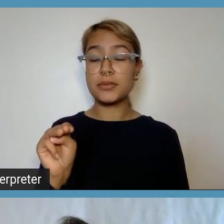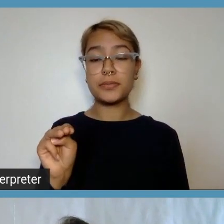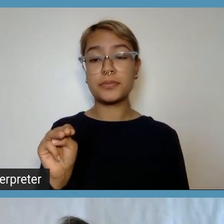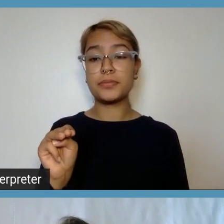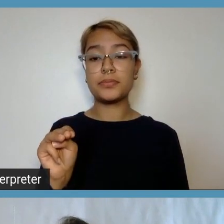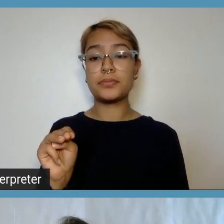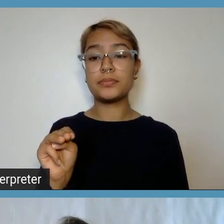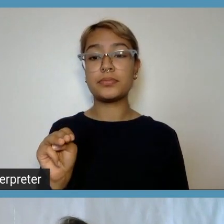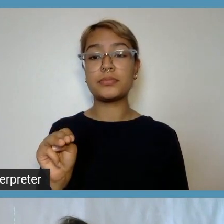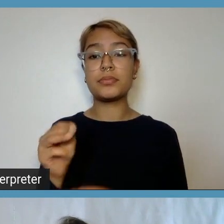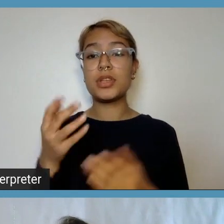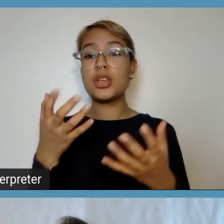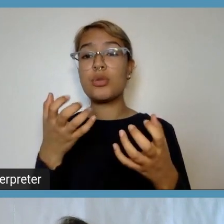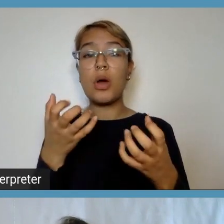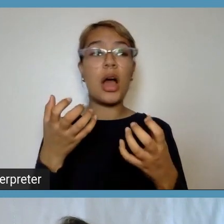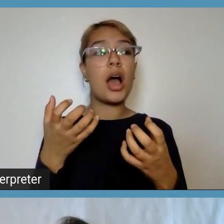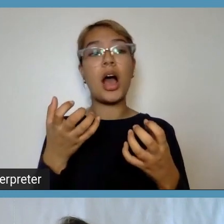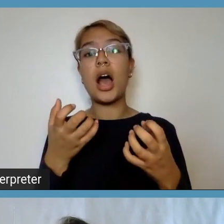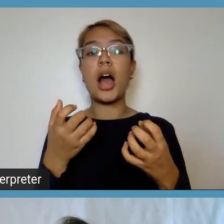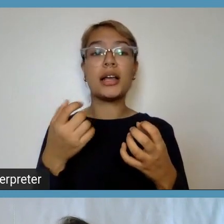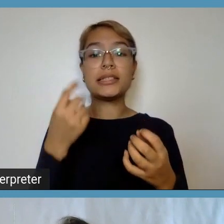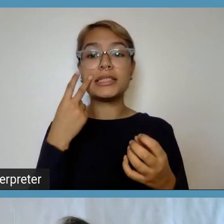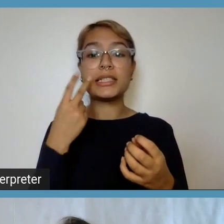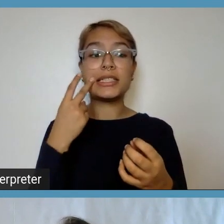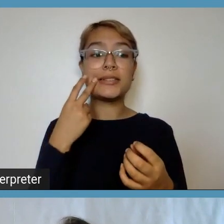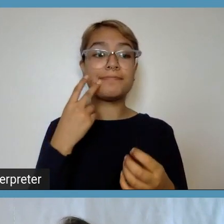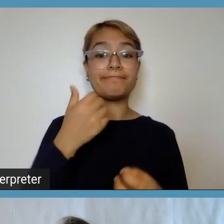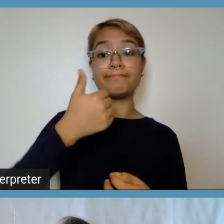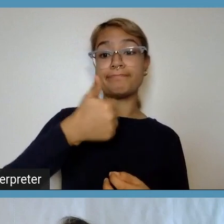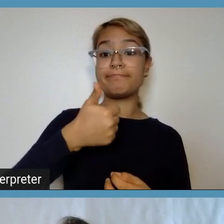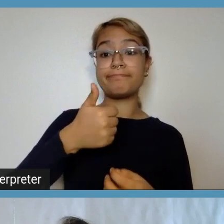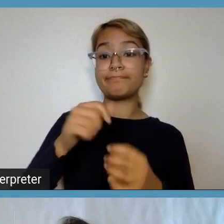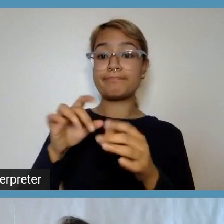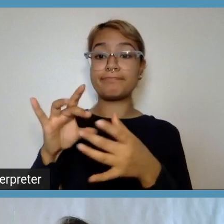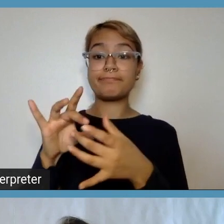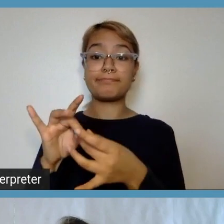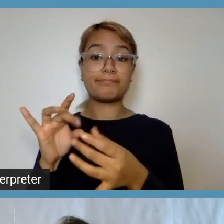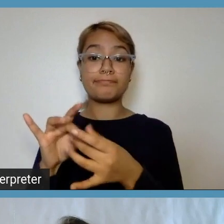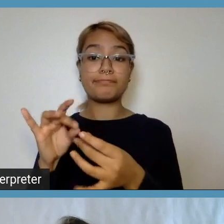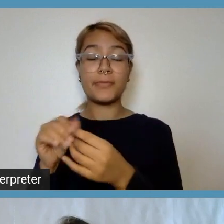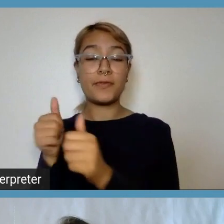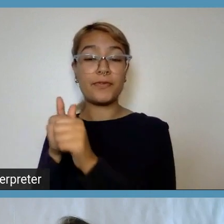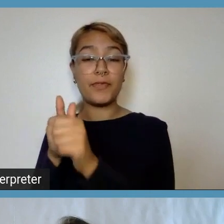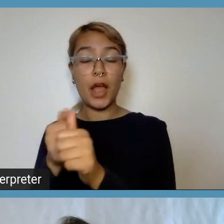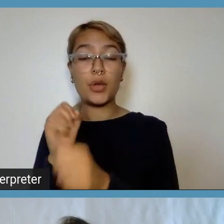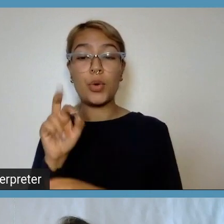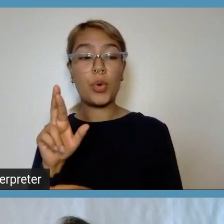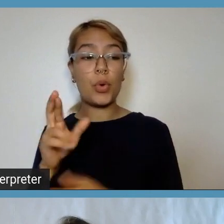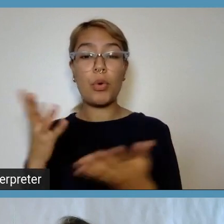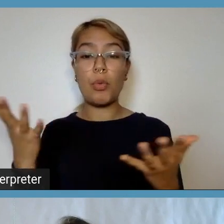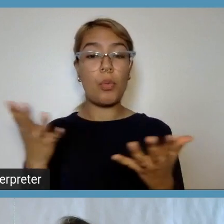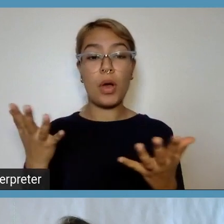shares, and follows that are standard measurements in the social media platforms? Or is that sort of just your baseline?